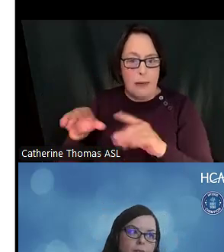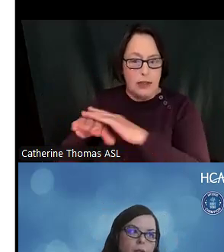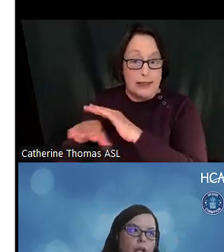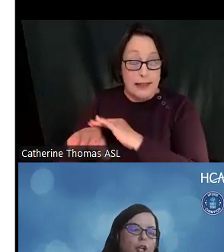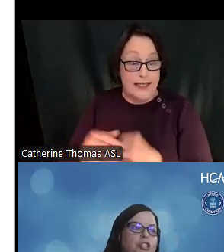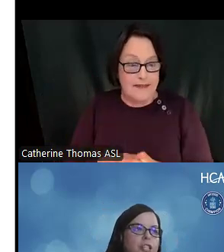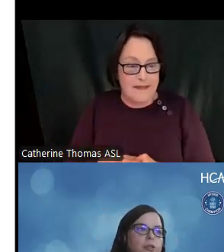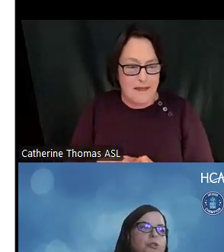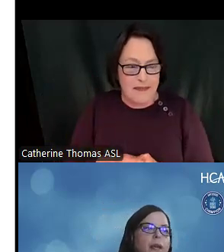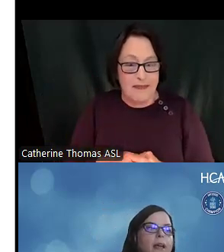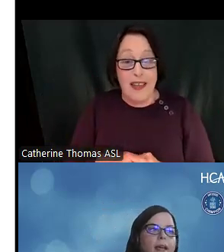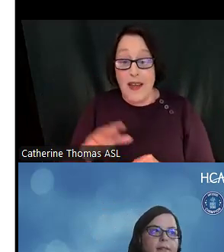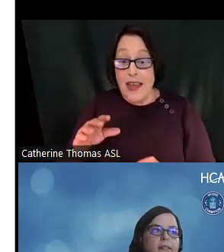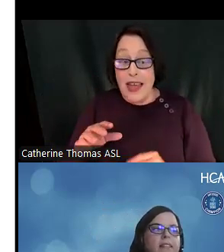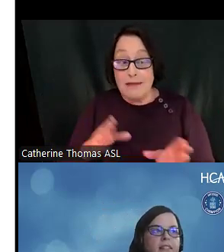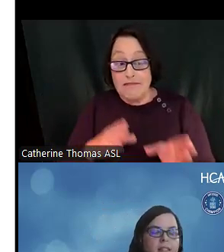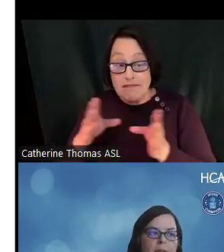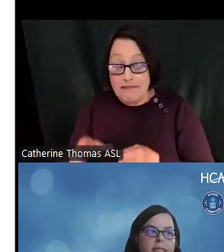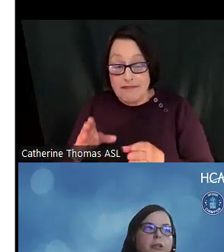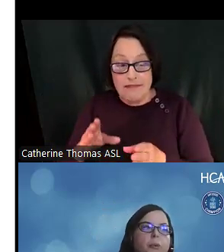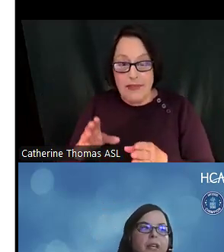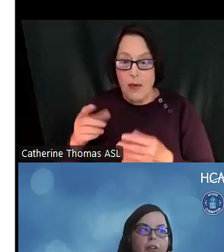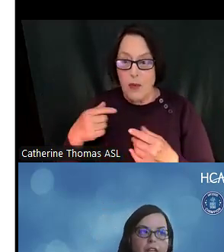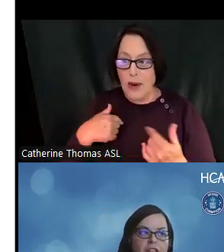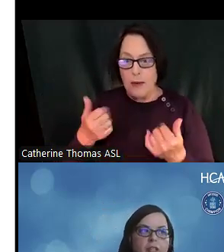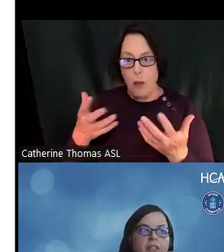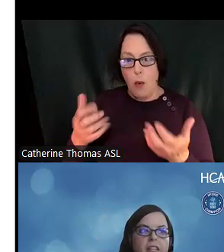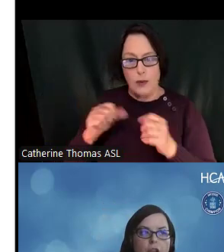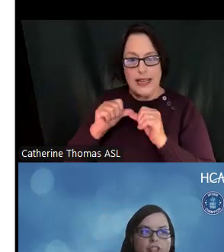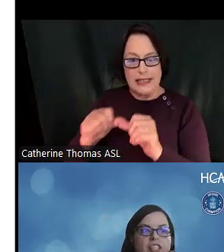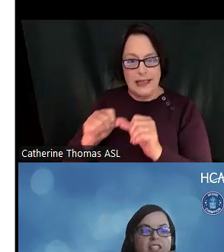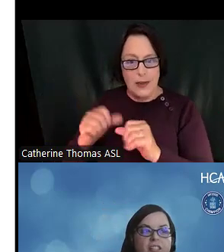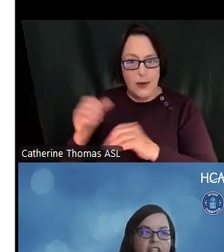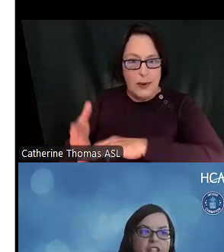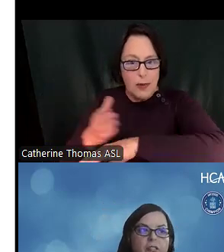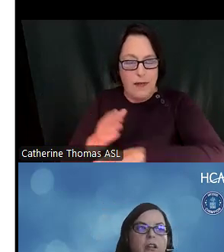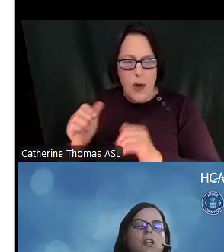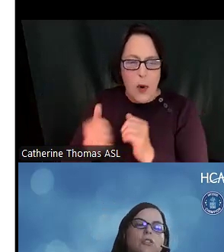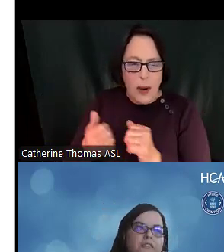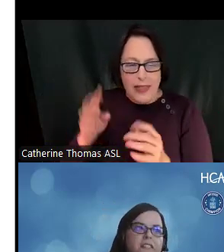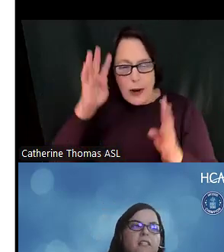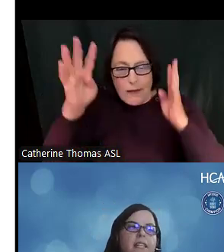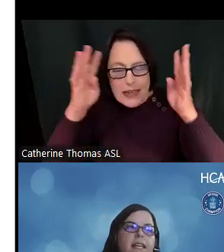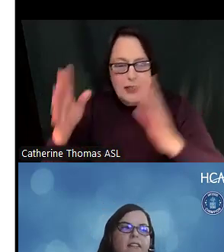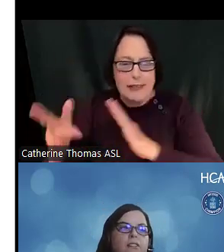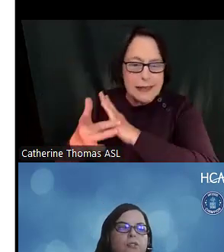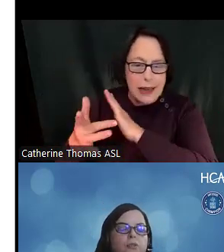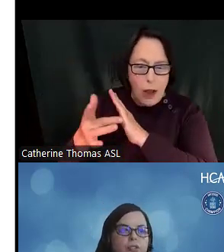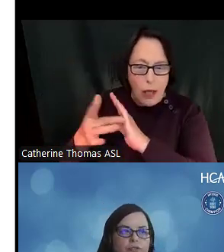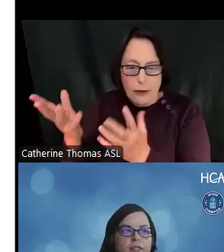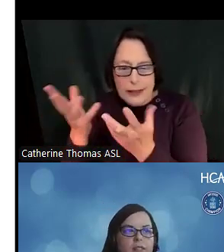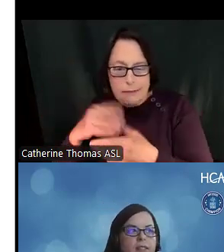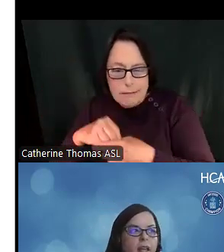Four, continue to enhance accessibility through innovation and technology integrations to facilitate access